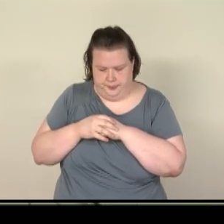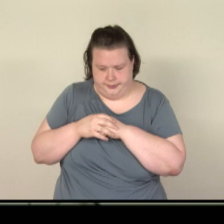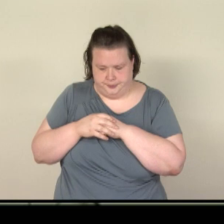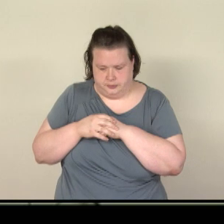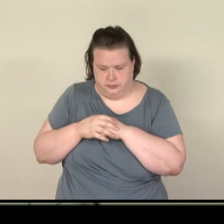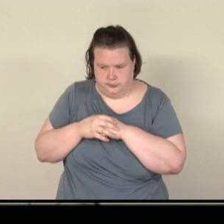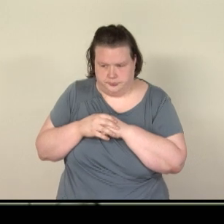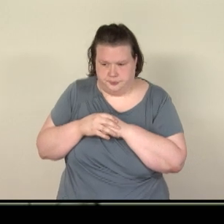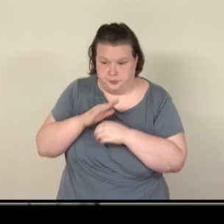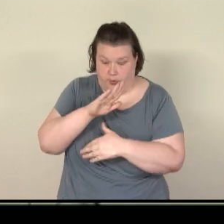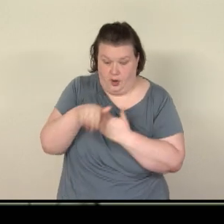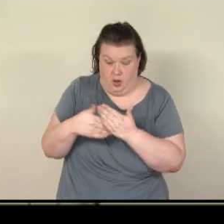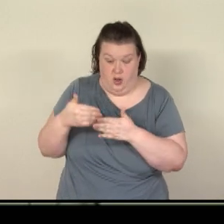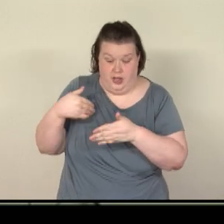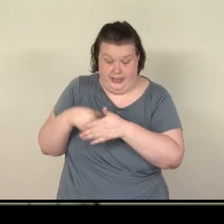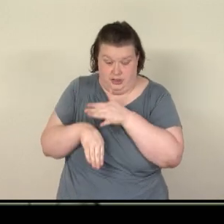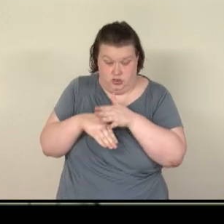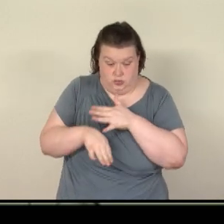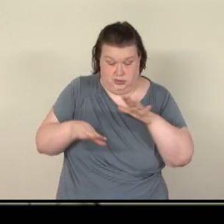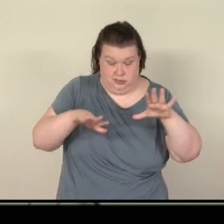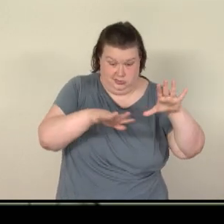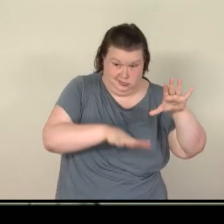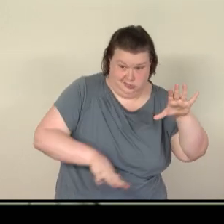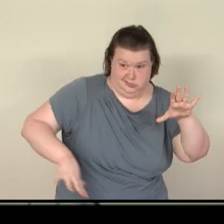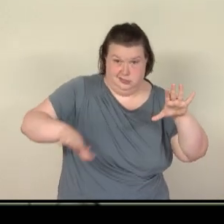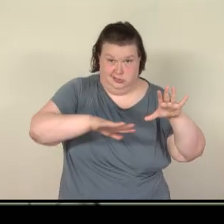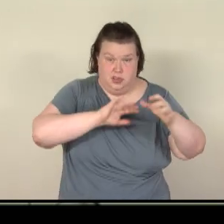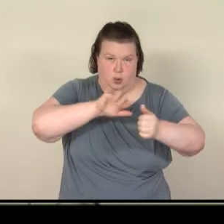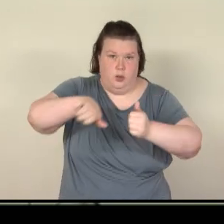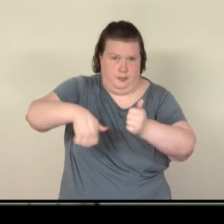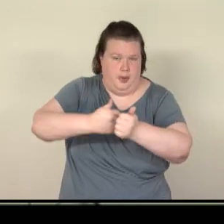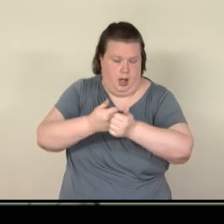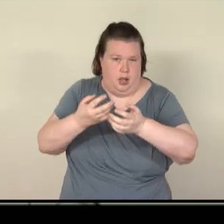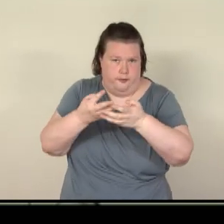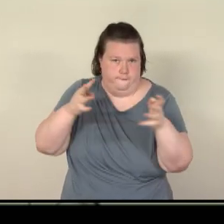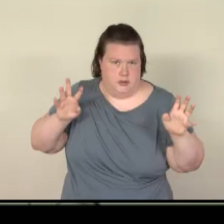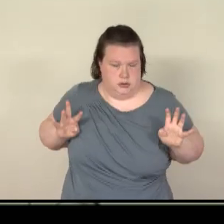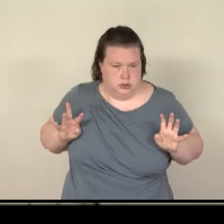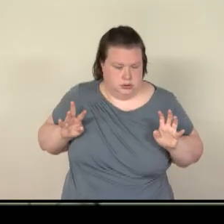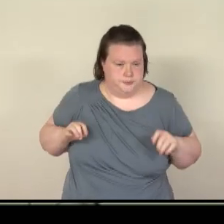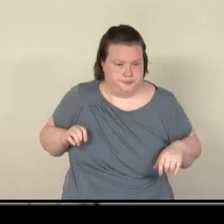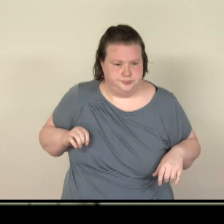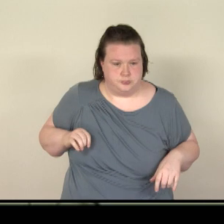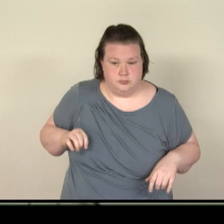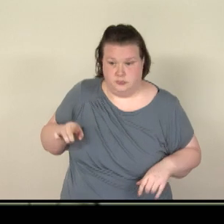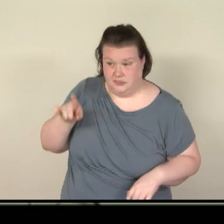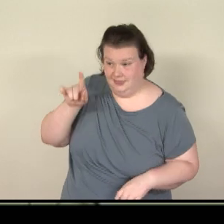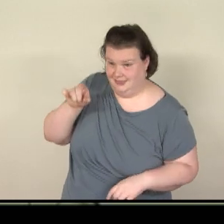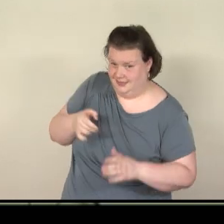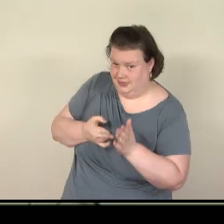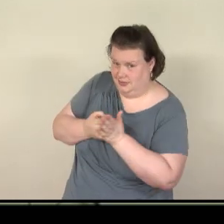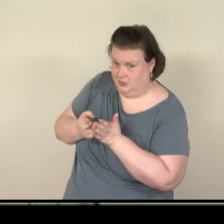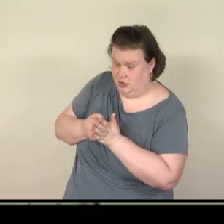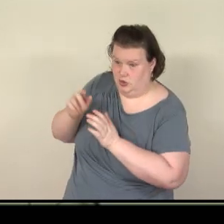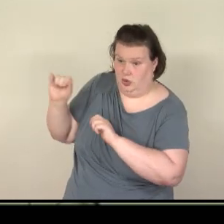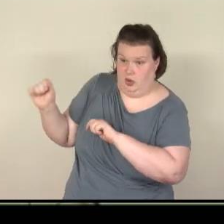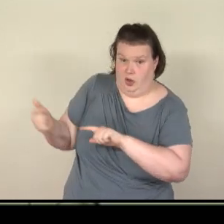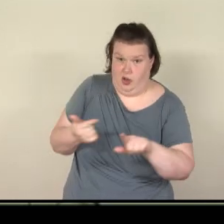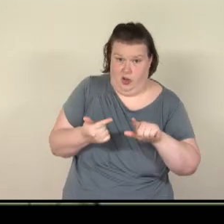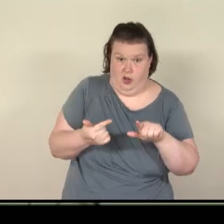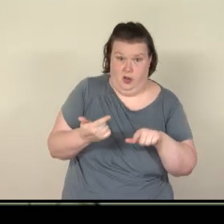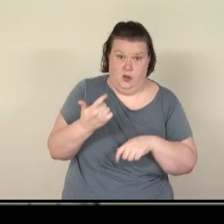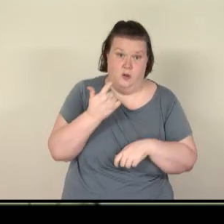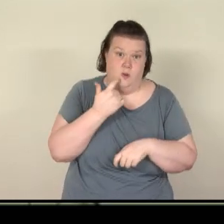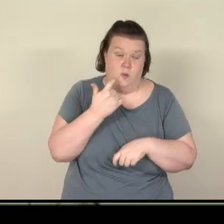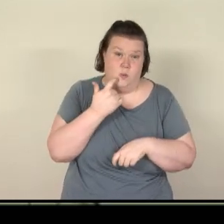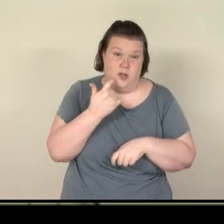entries on this entire section of the plan would be behind that 8-foot fence. So we'll need to make sure that we glaze all the